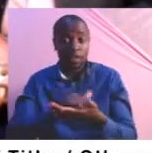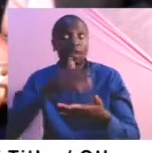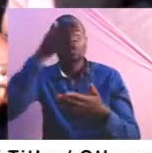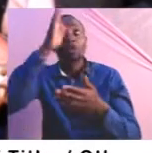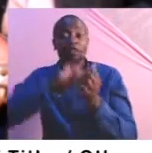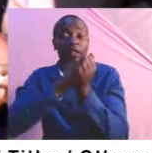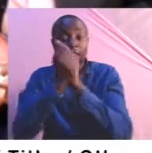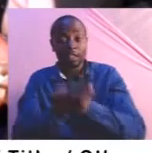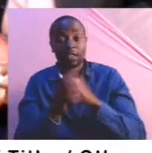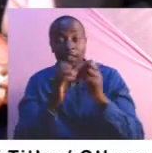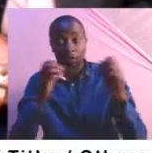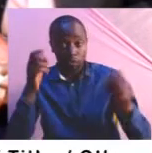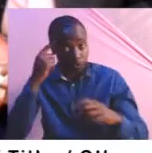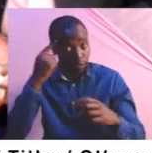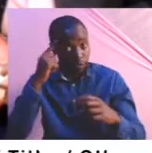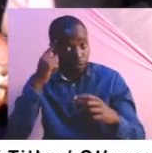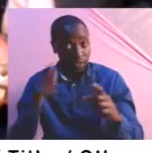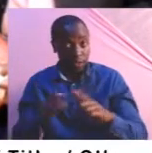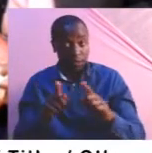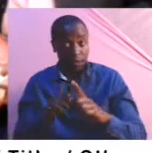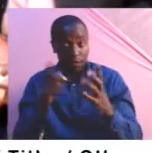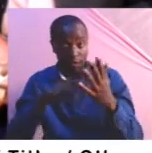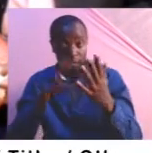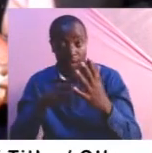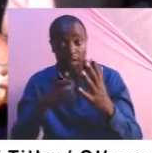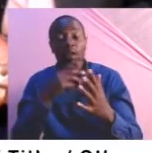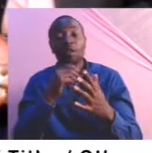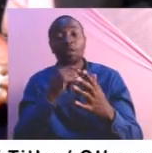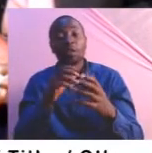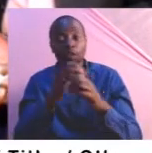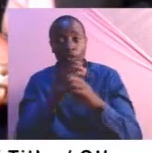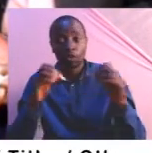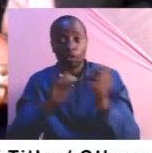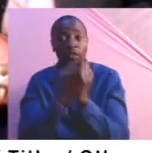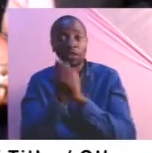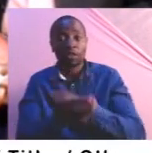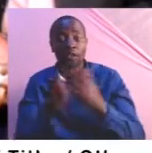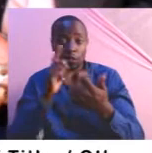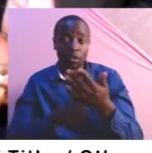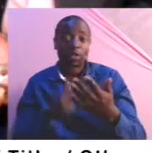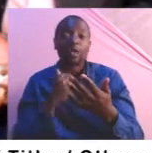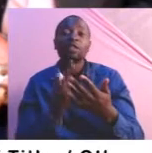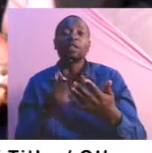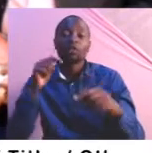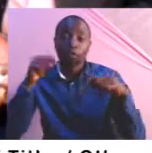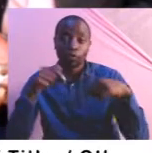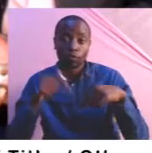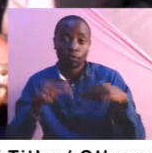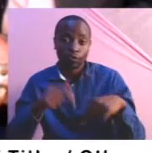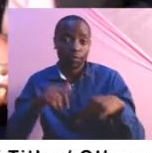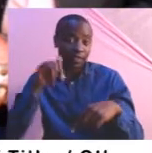changes his mind. As we have read in the word, he's not a man that he will change. What God has said today, what God